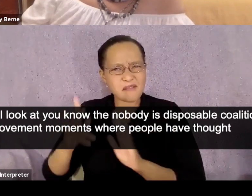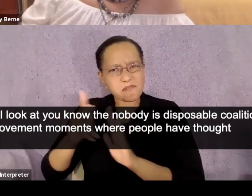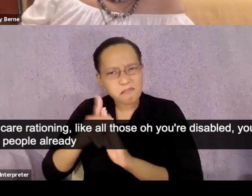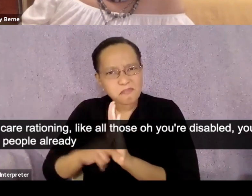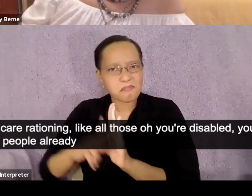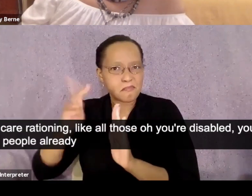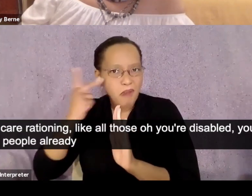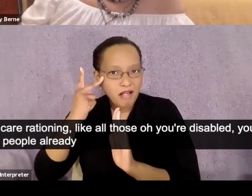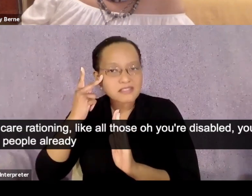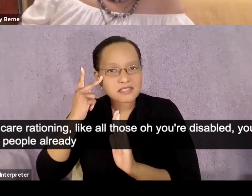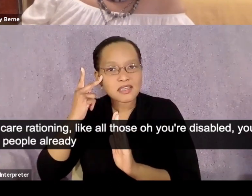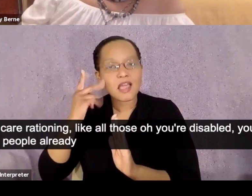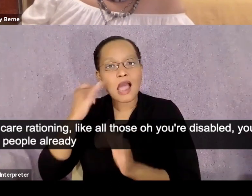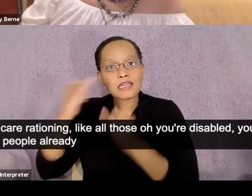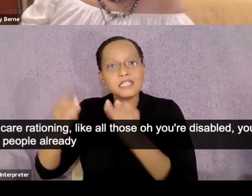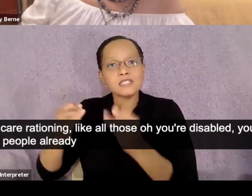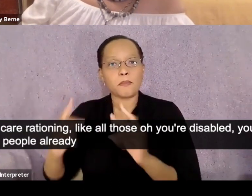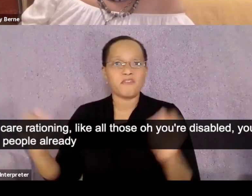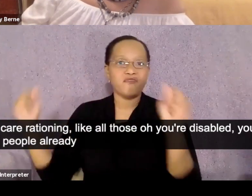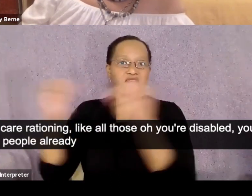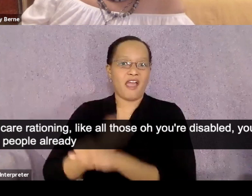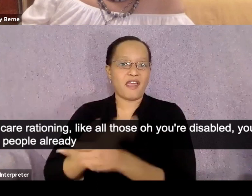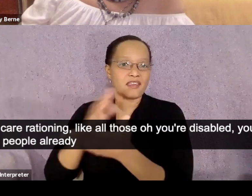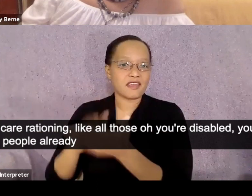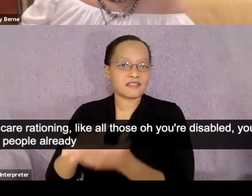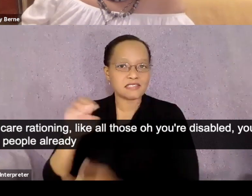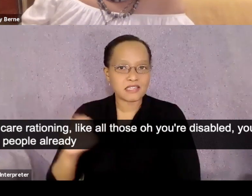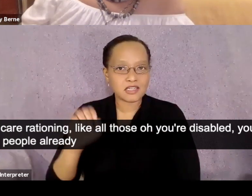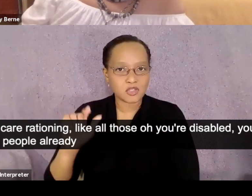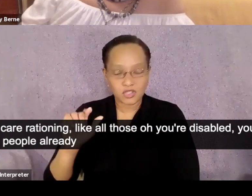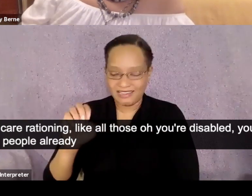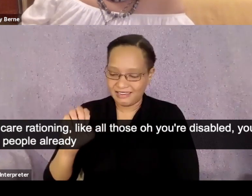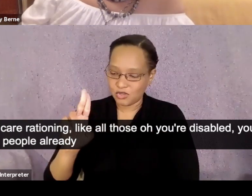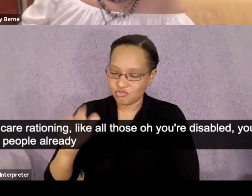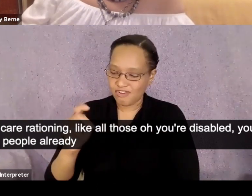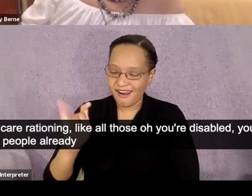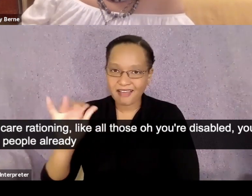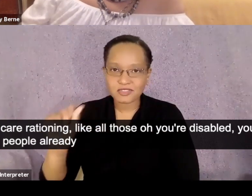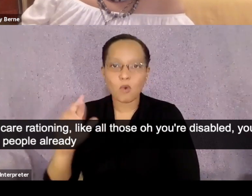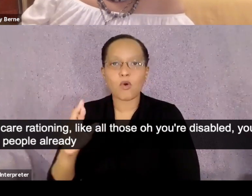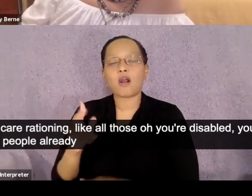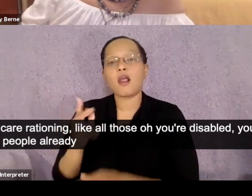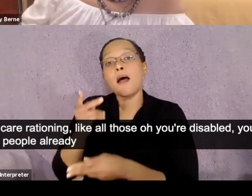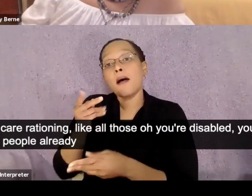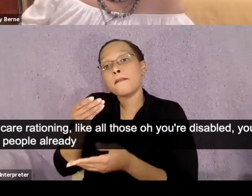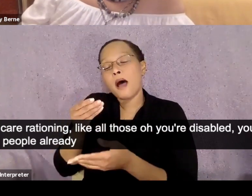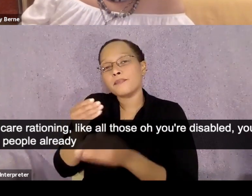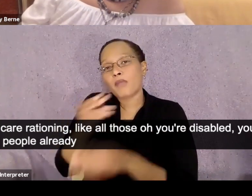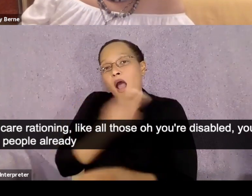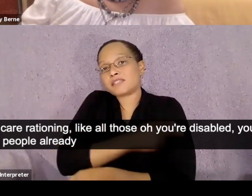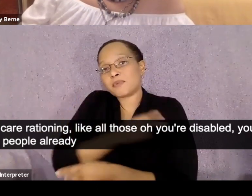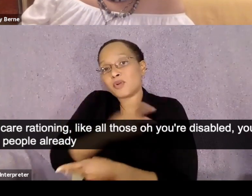against IC eugenics, right? Care rationing, like all of those, oh, you're disabled, you don't get the ventilator, your life doesn't matter. That's killed